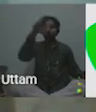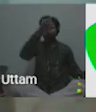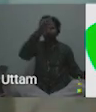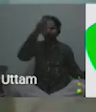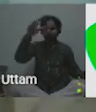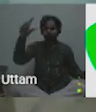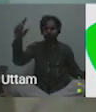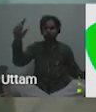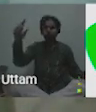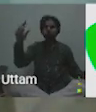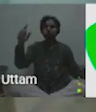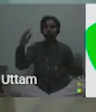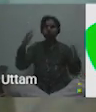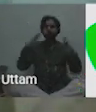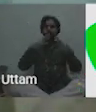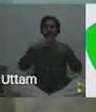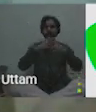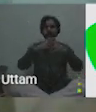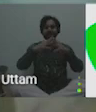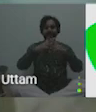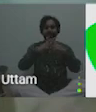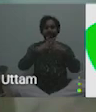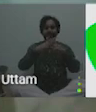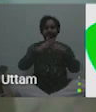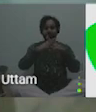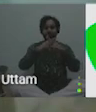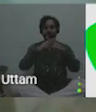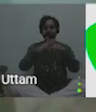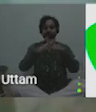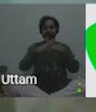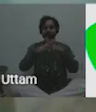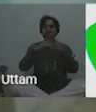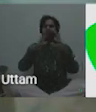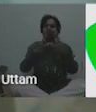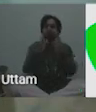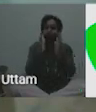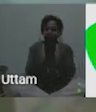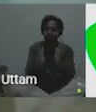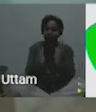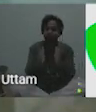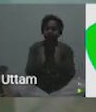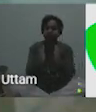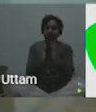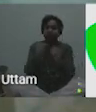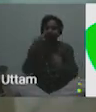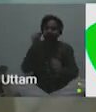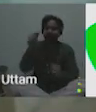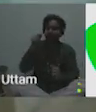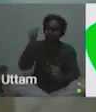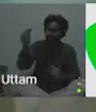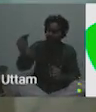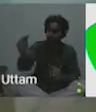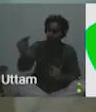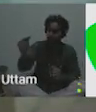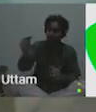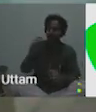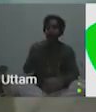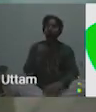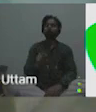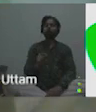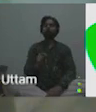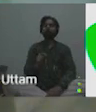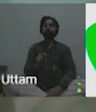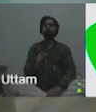the memories, all the thoughts, without getting attached with them. Maybe if you're getting attached with